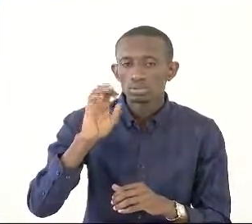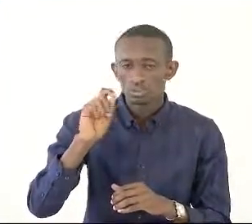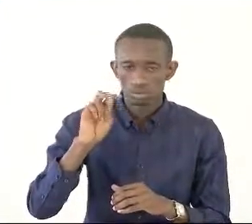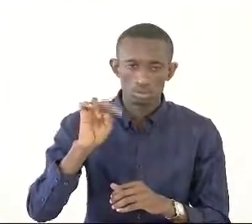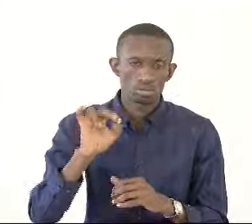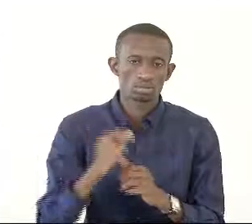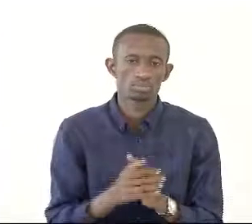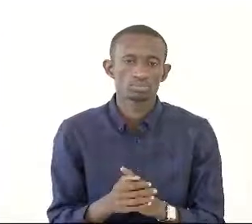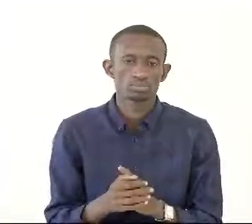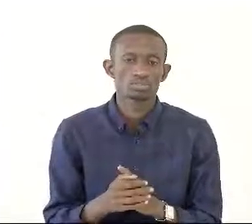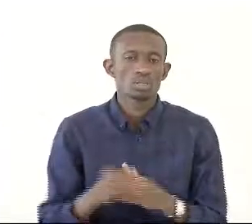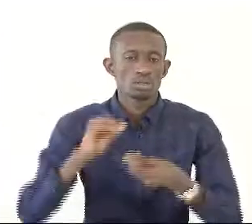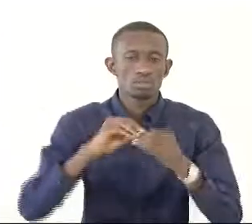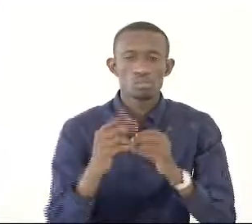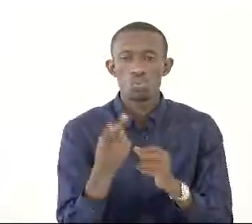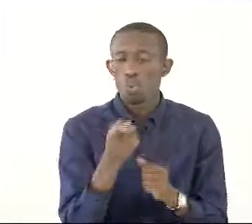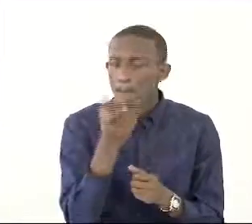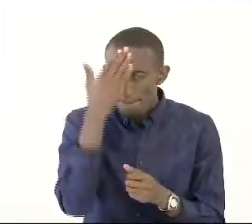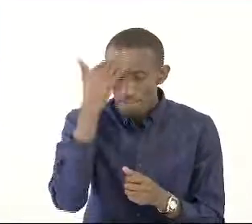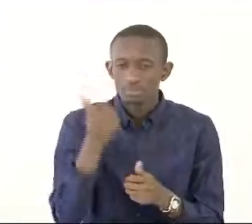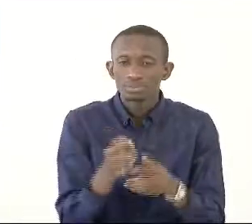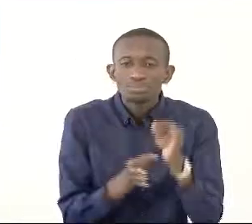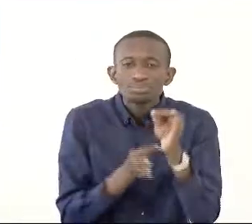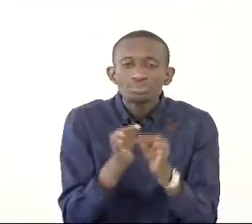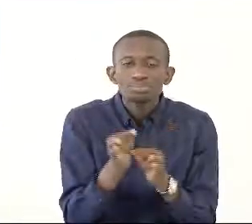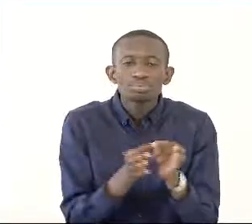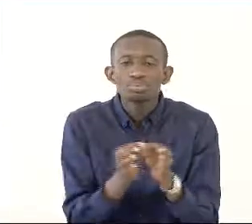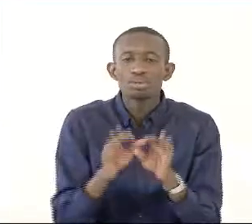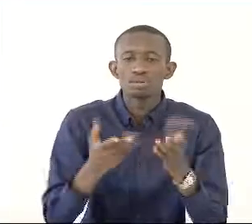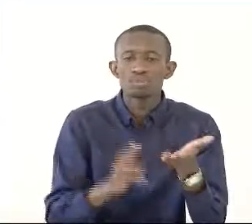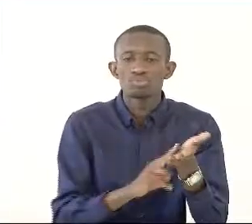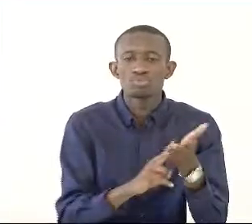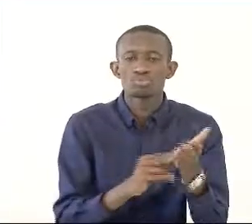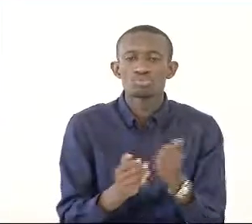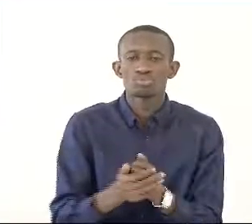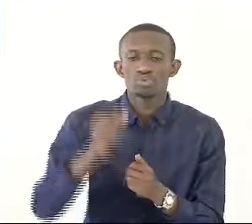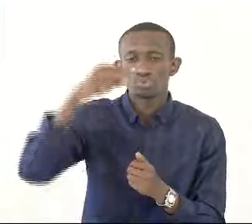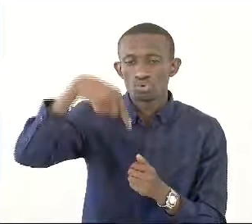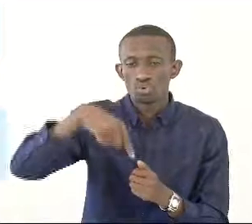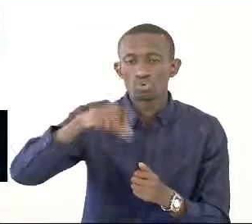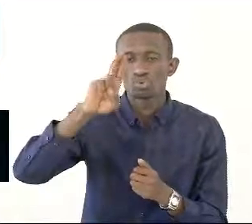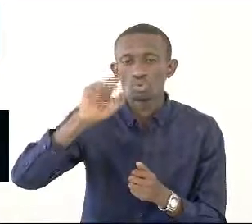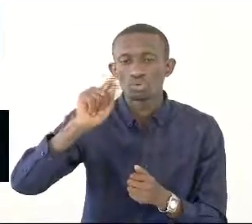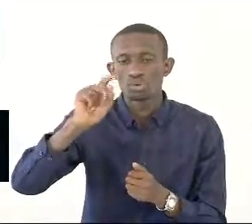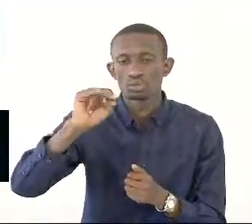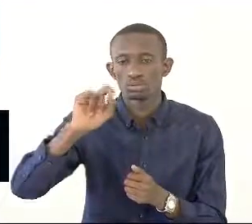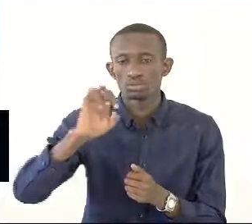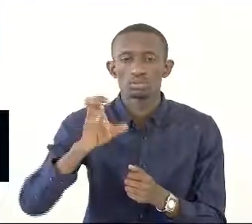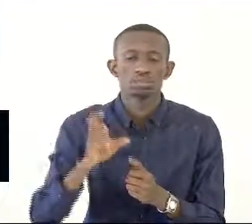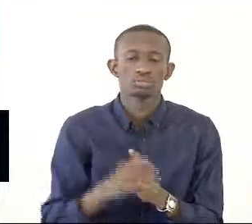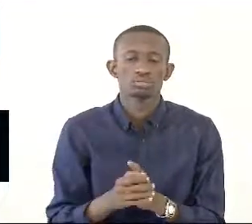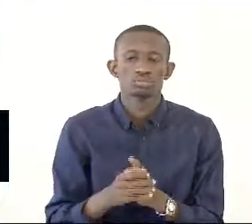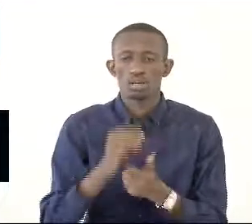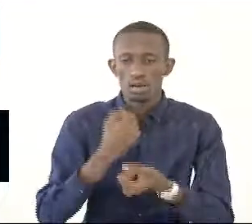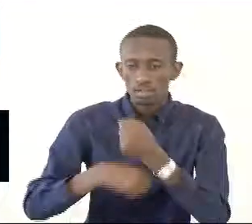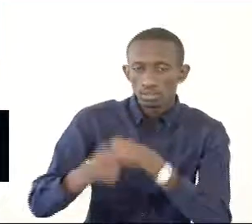2, define and use the quantities activity and the decay constant. It means that you are able to define and